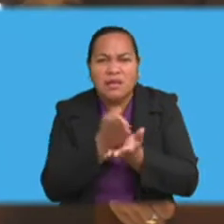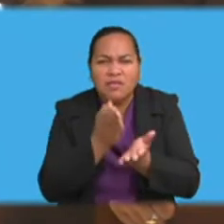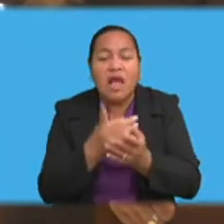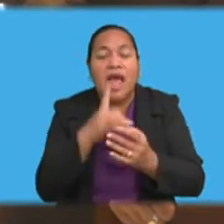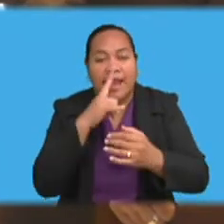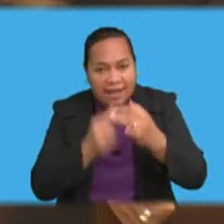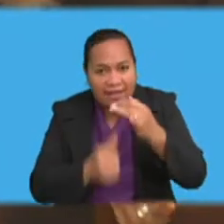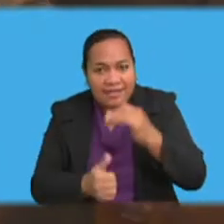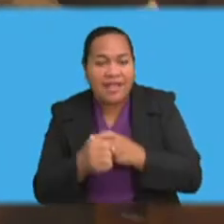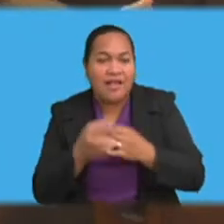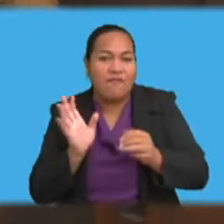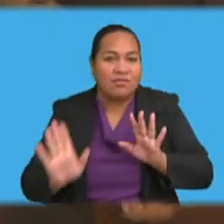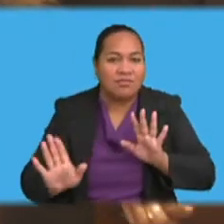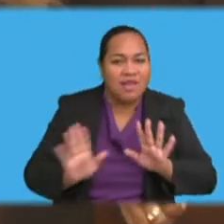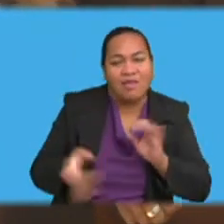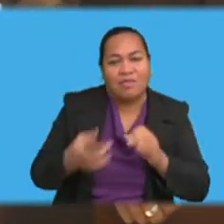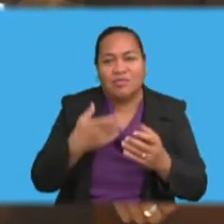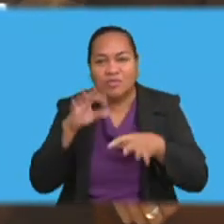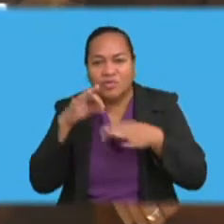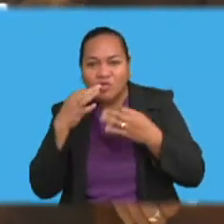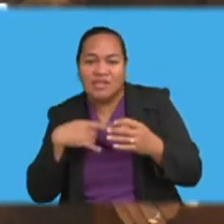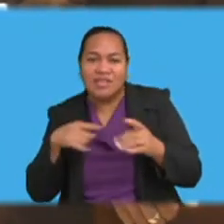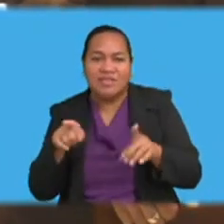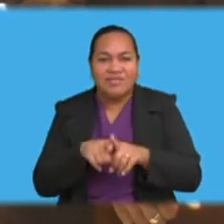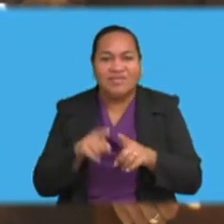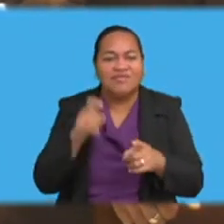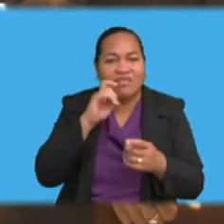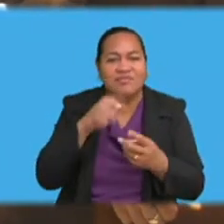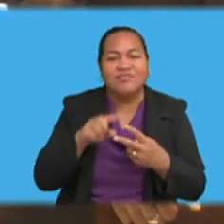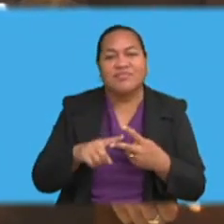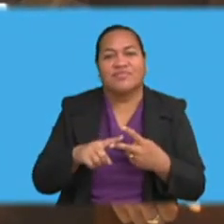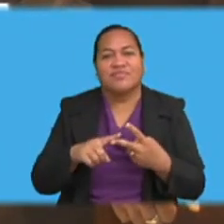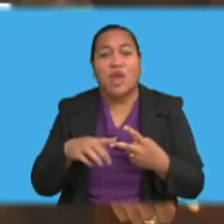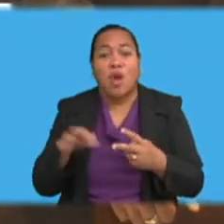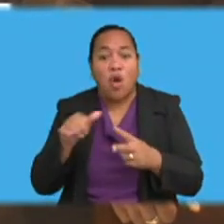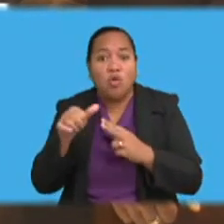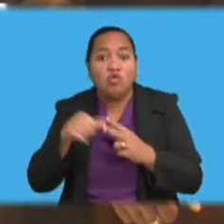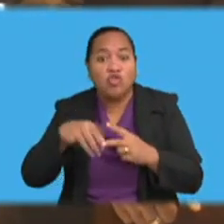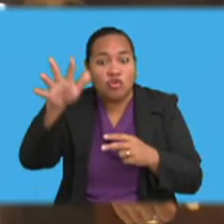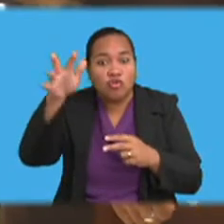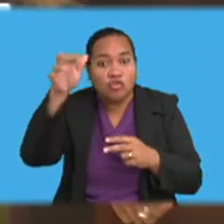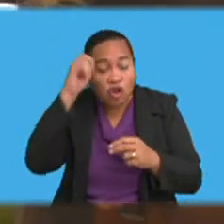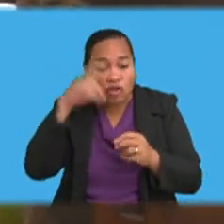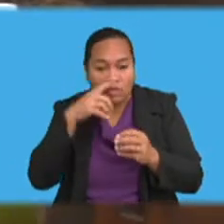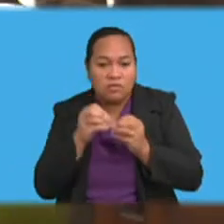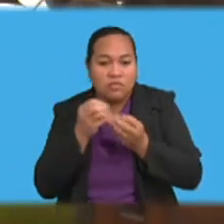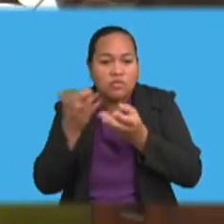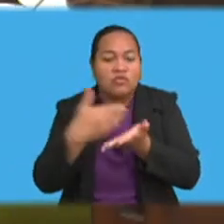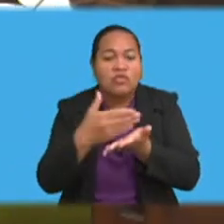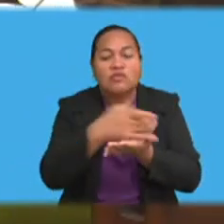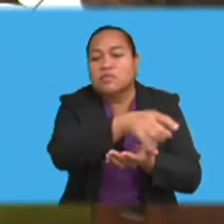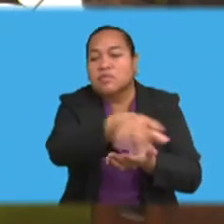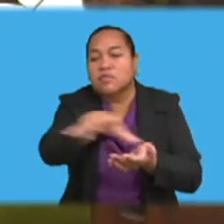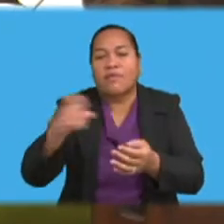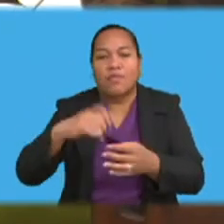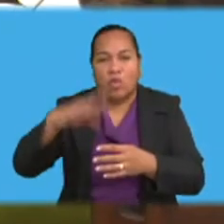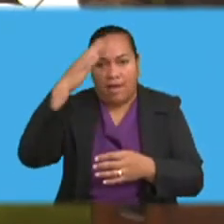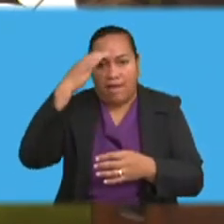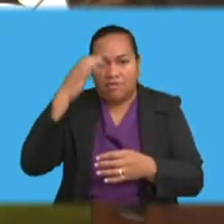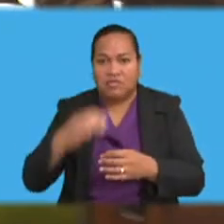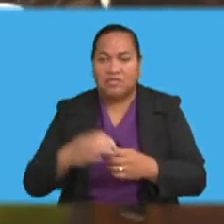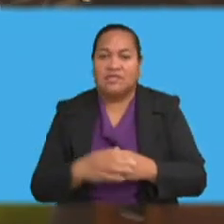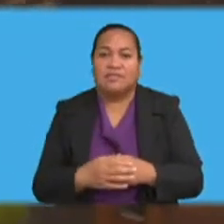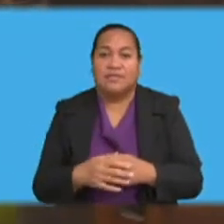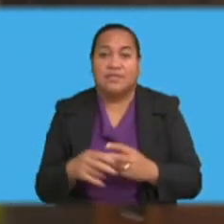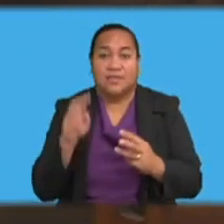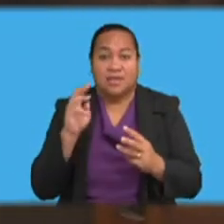access to entertainment. It has become a unifying force, as we know, that is bridging the knowledge gap between Fijians from across the country. The